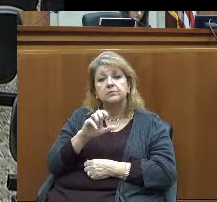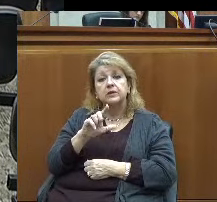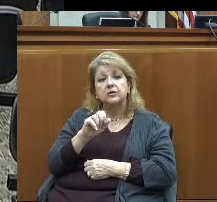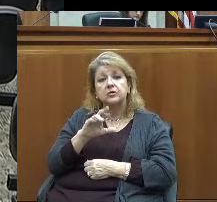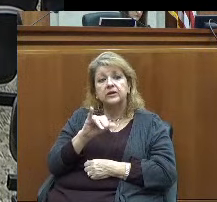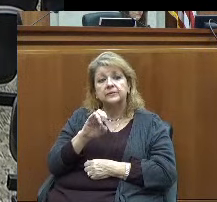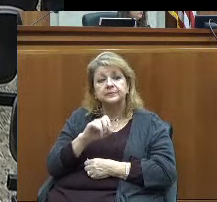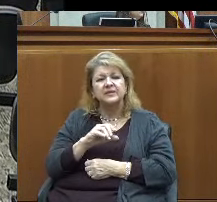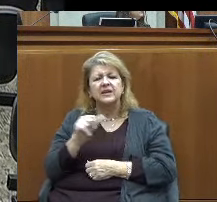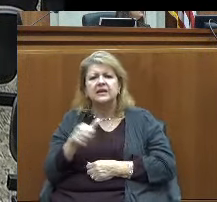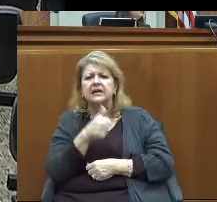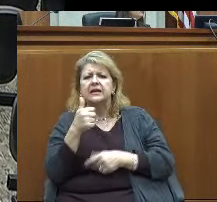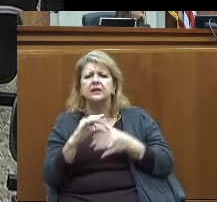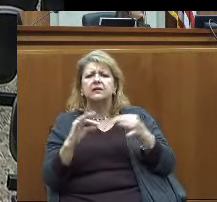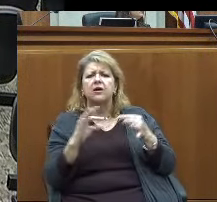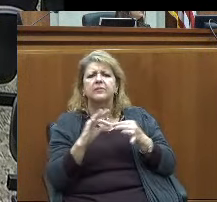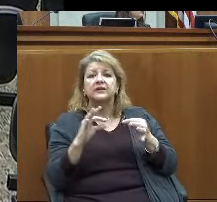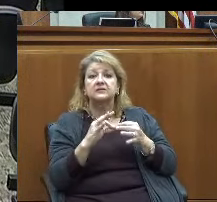Any comments?